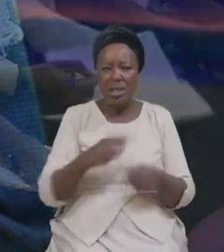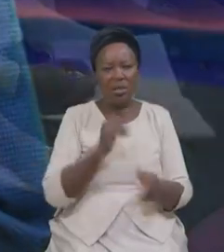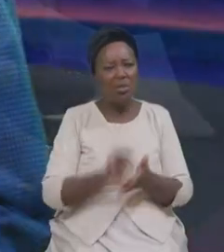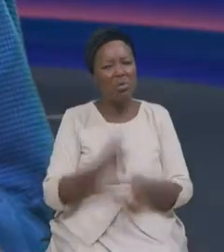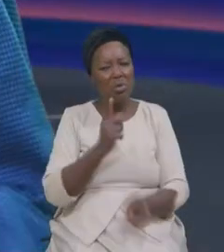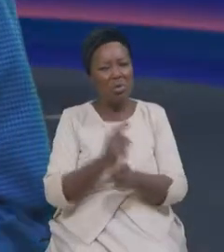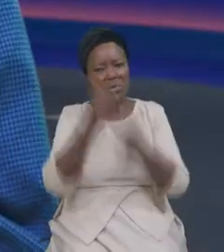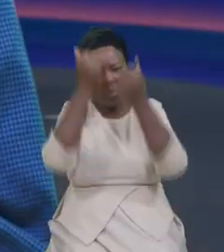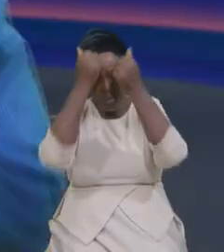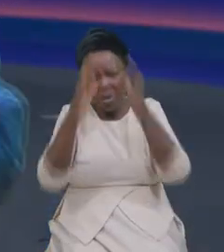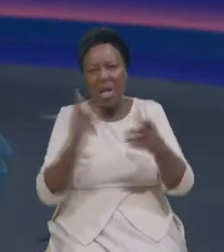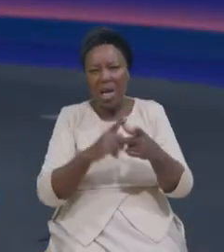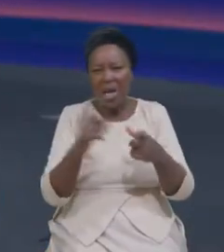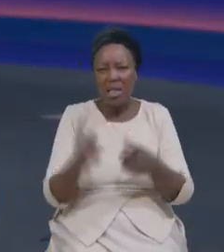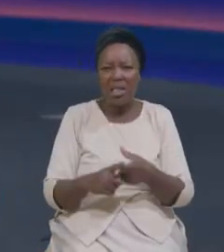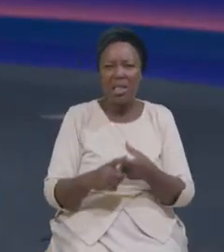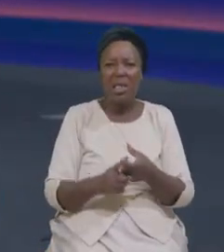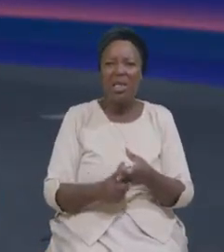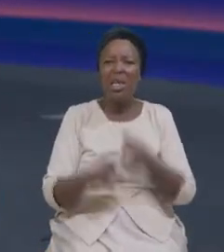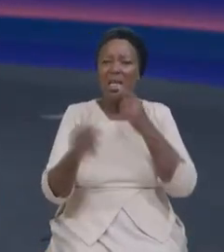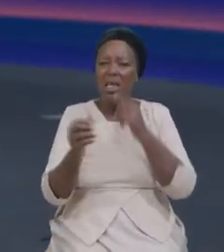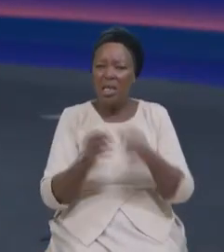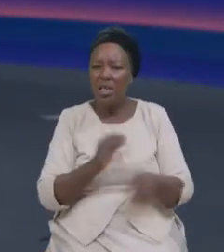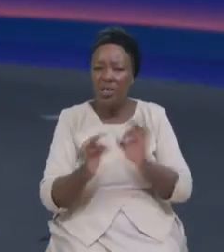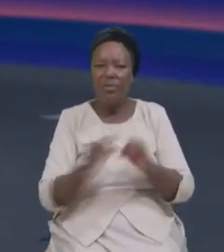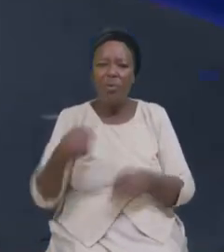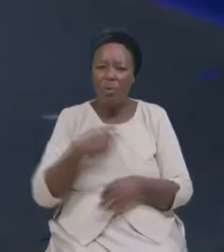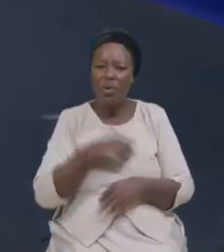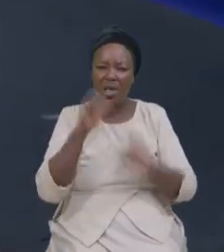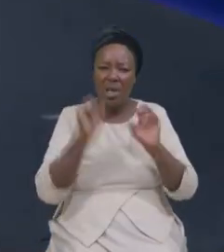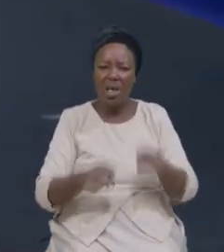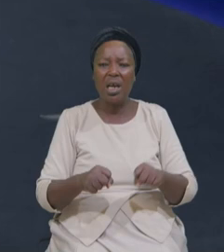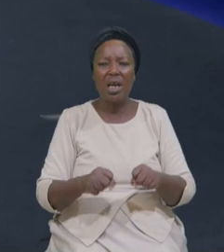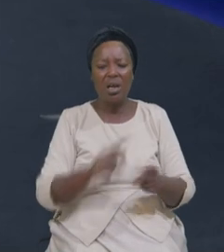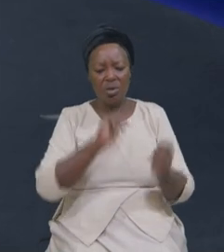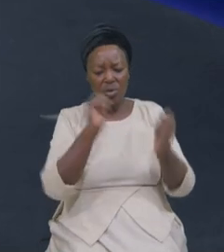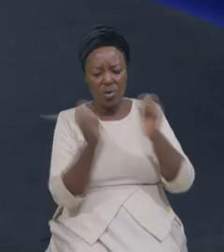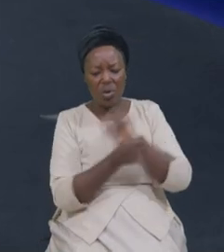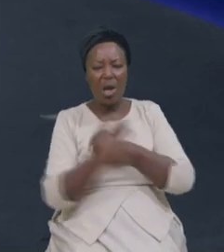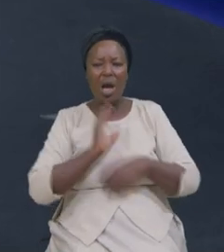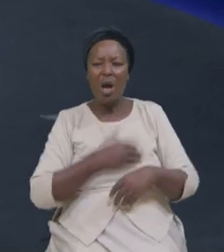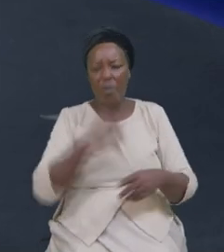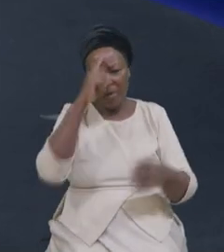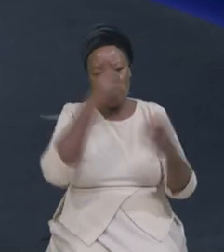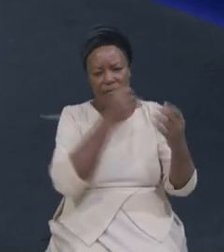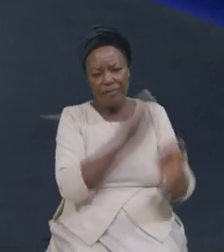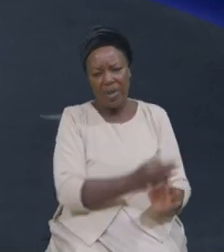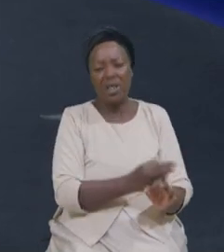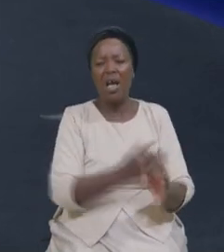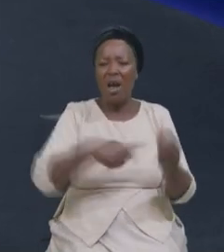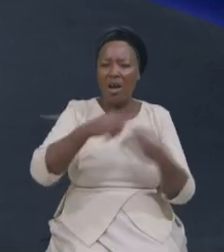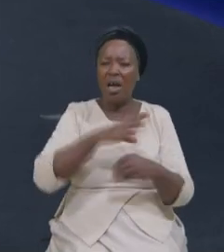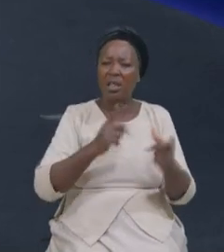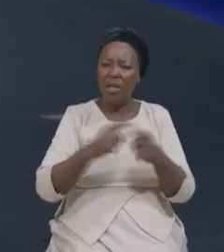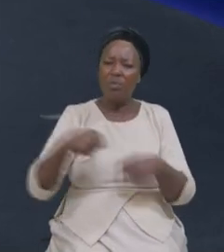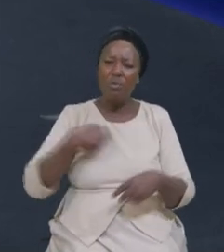disappointed. They were not complaining. If we can turn our faith around and understand that when God